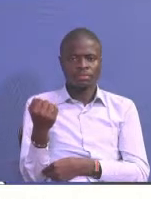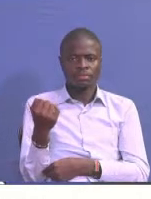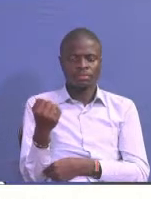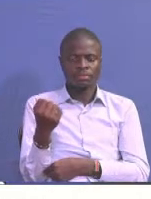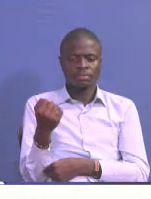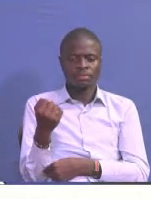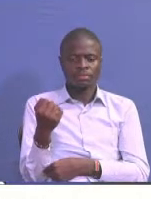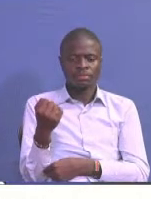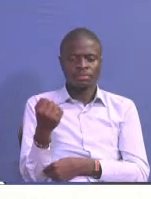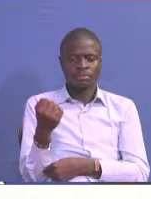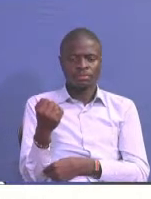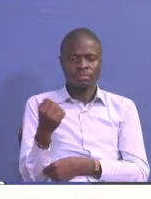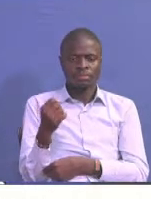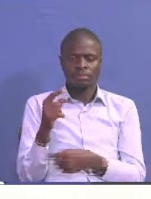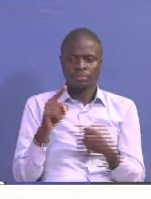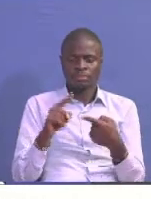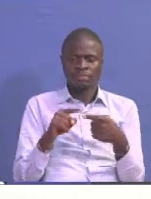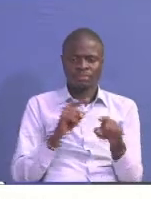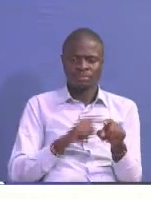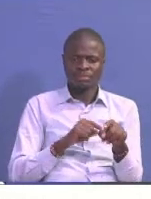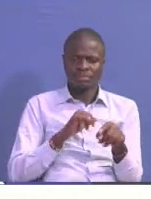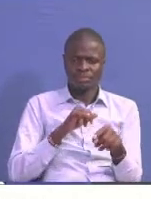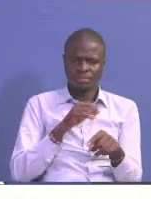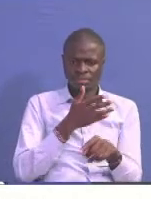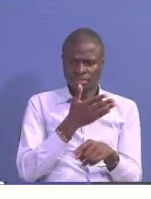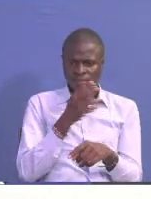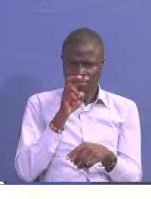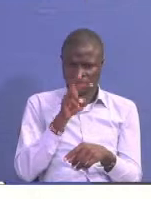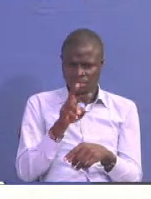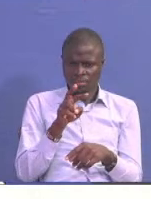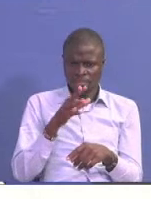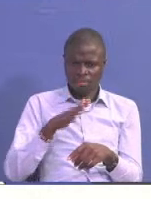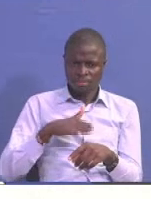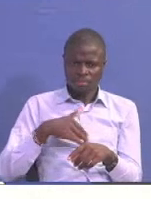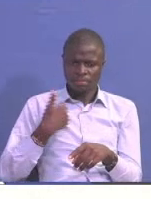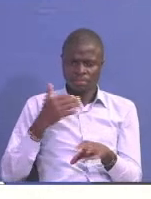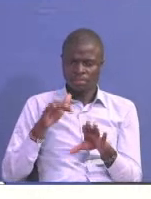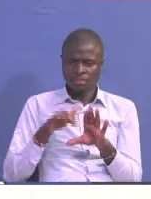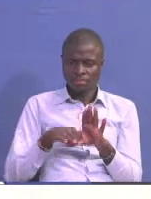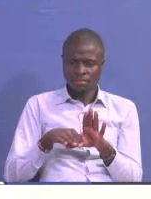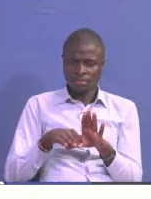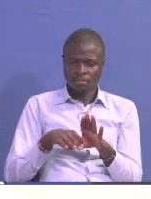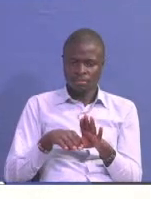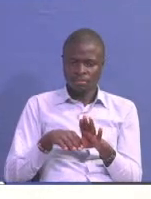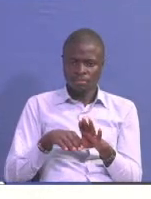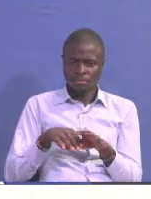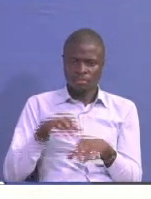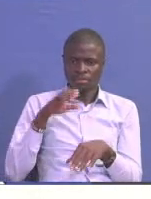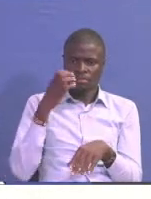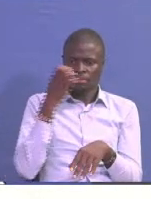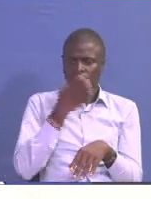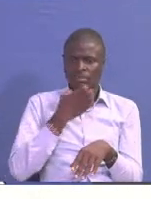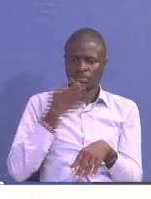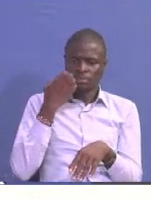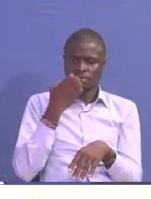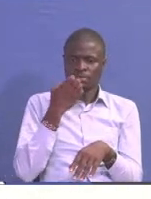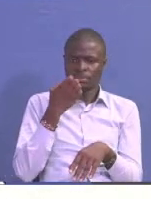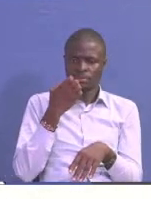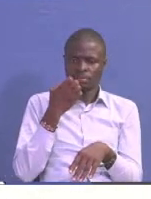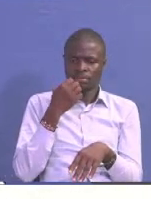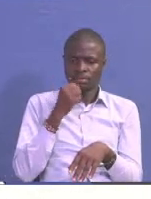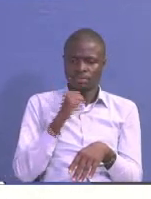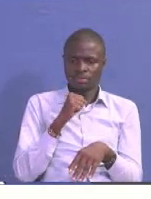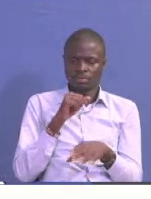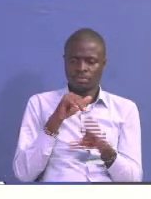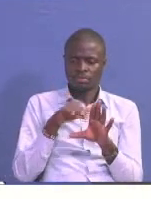until I visited several industrial parks in Europe, not in Europe, sorry,